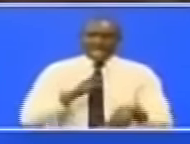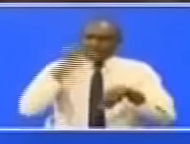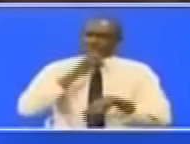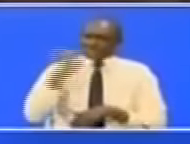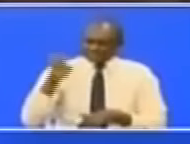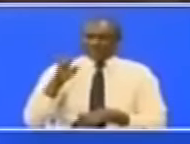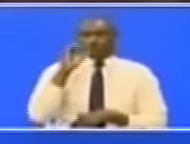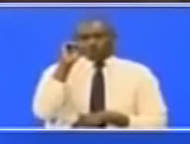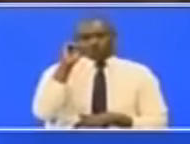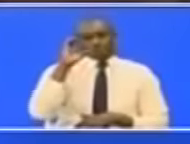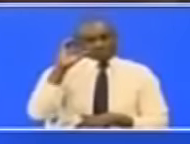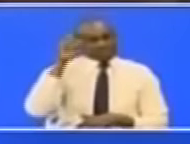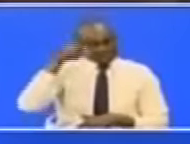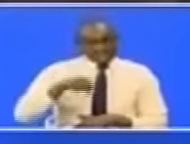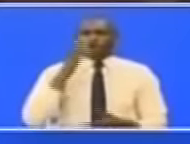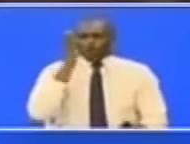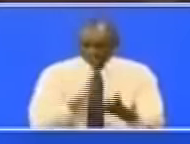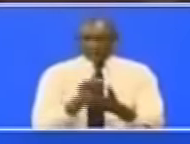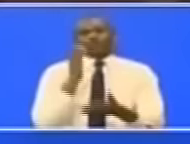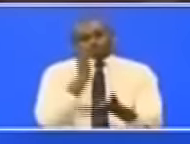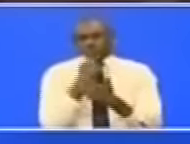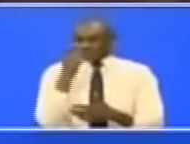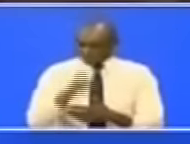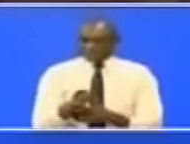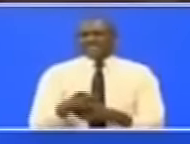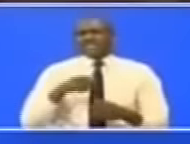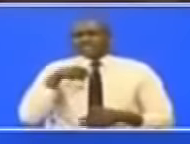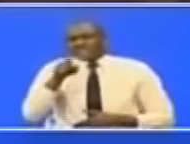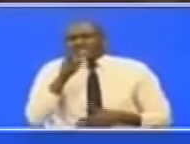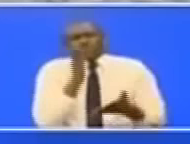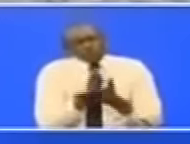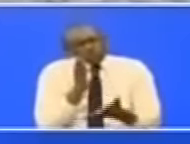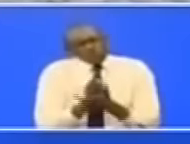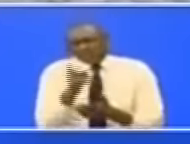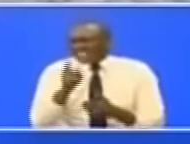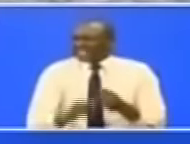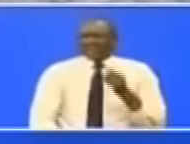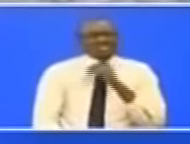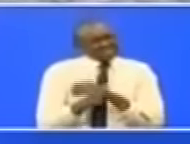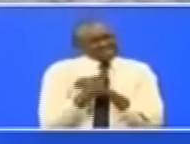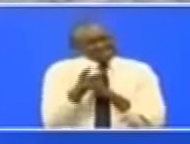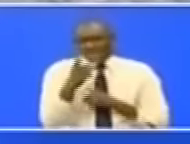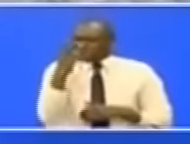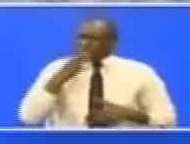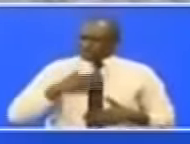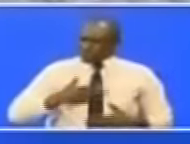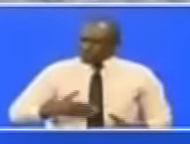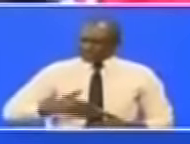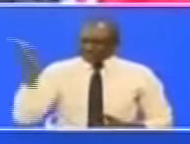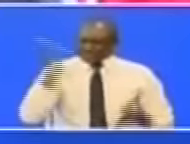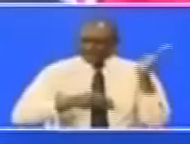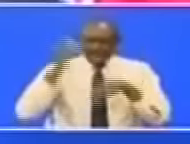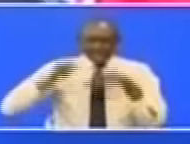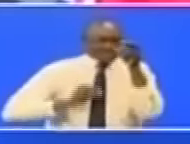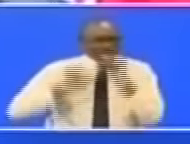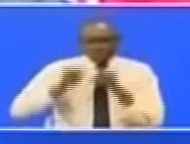OCPD Njoroge Mbugwa confirmed the incident, further revealing that so brutal was the attack that the two bodies had been decapitated.